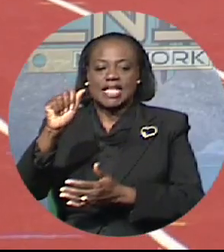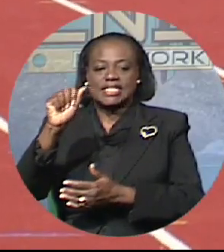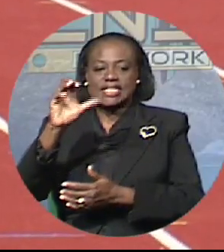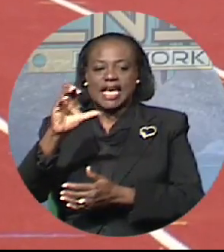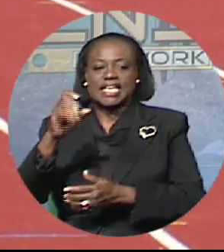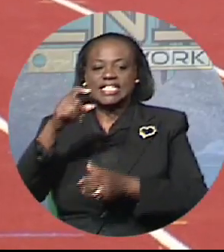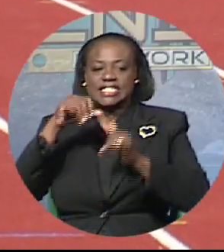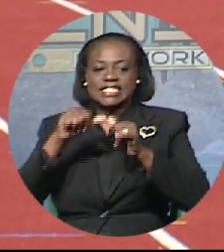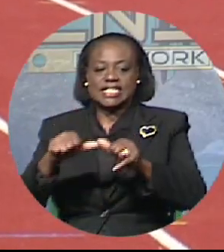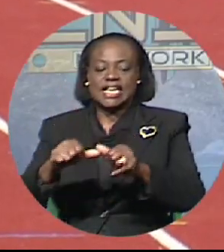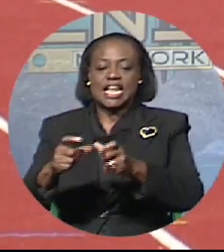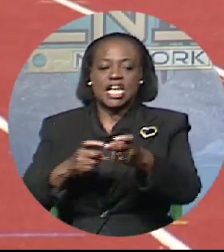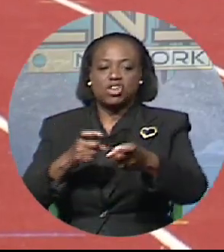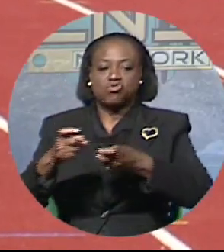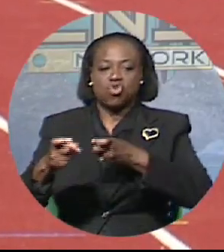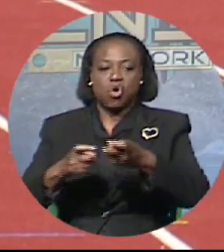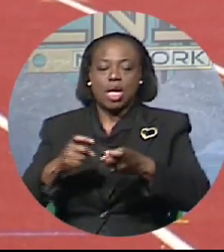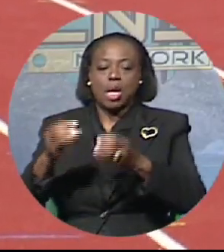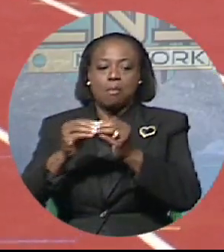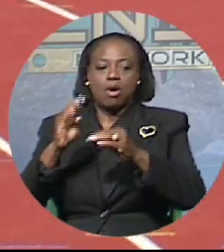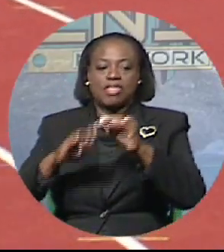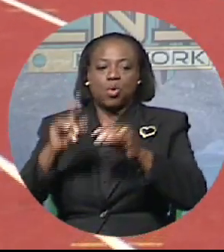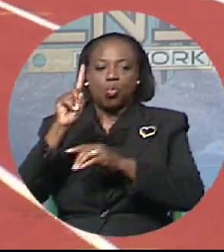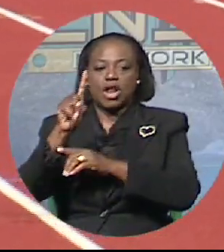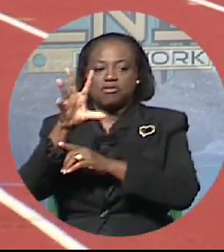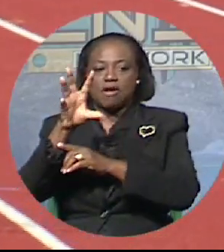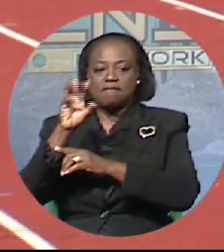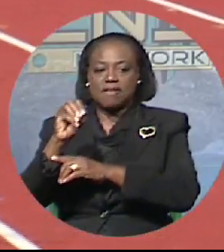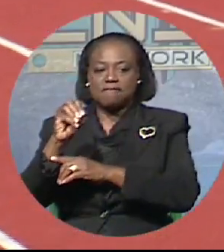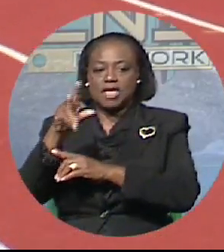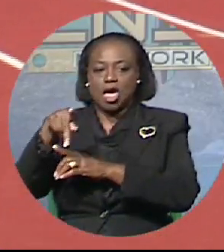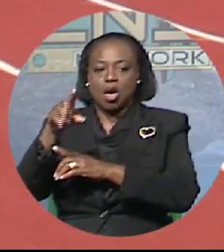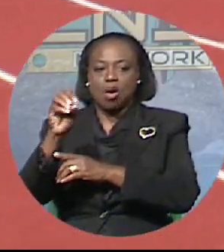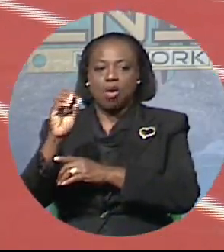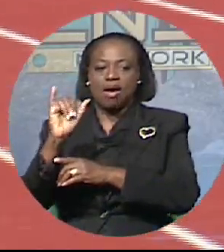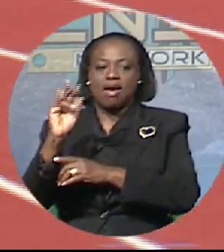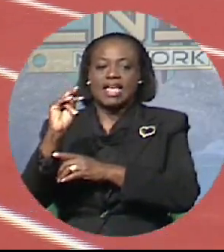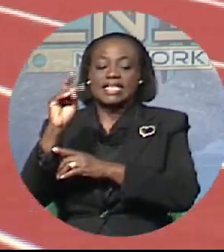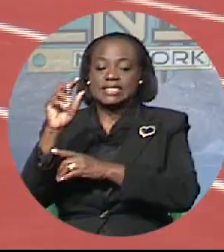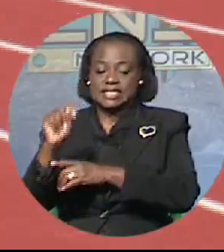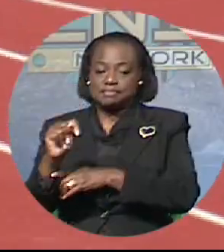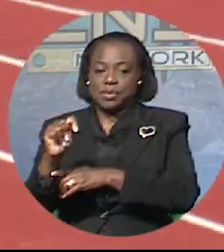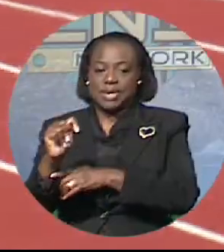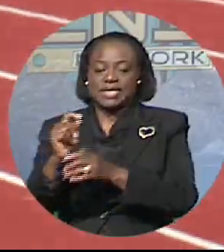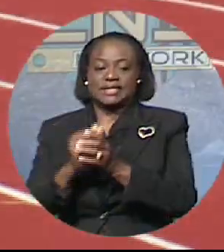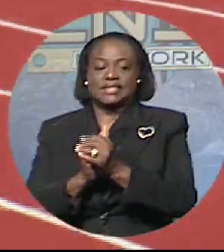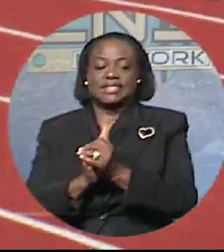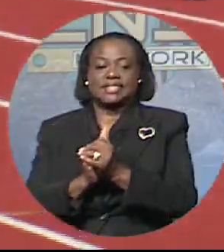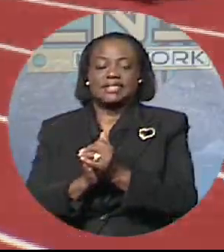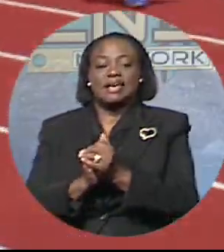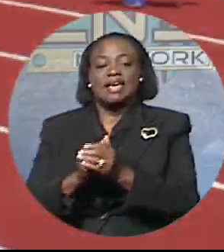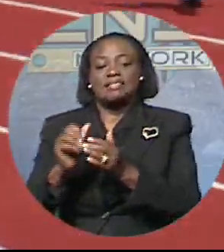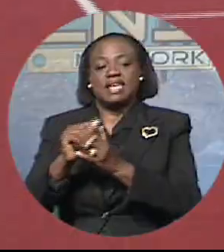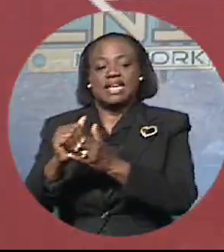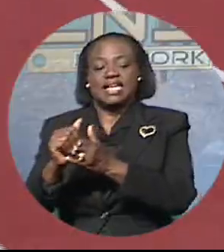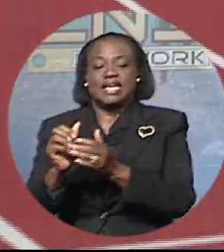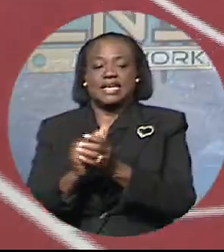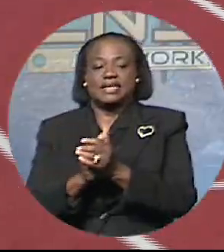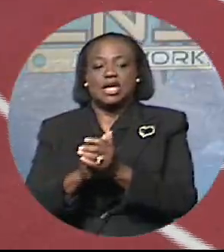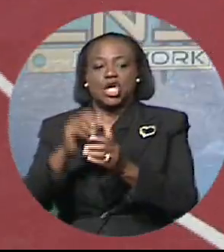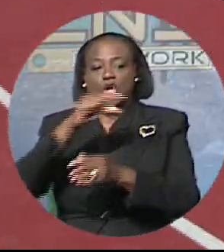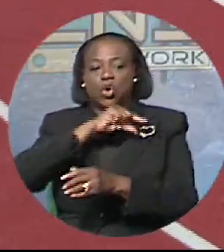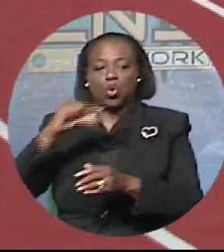more than 150 points. After day two, SAC leads with 718.5 points. The Comets from QC in second